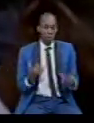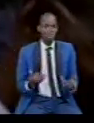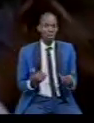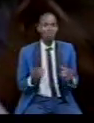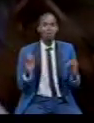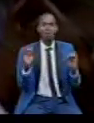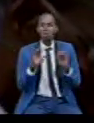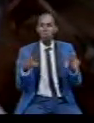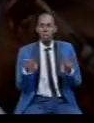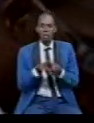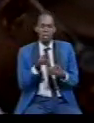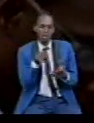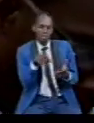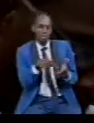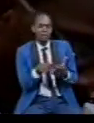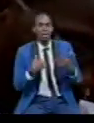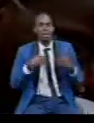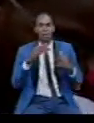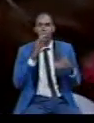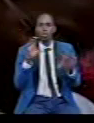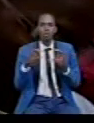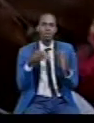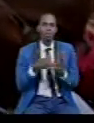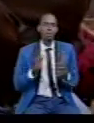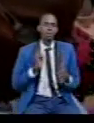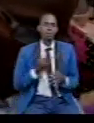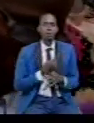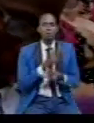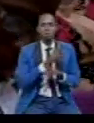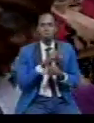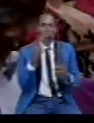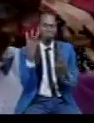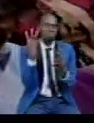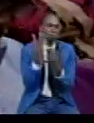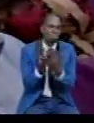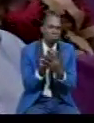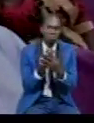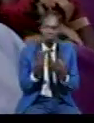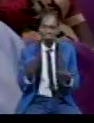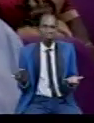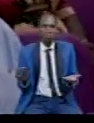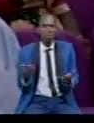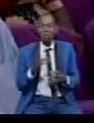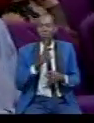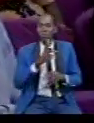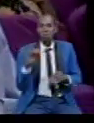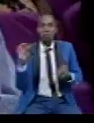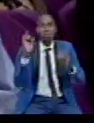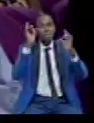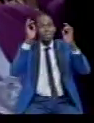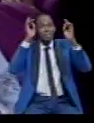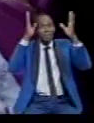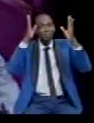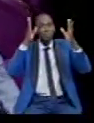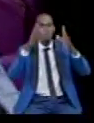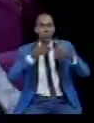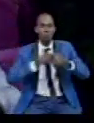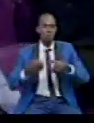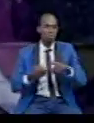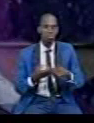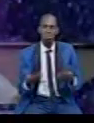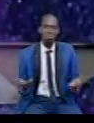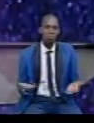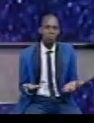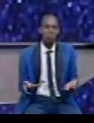been done against us. No imprisonment, no terrible persecution,